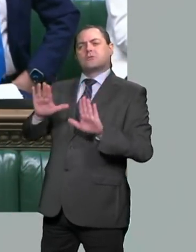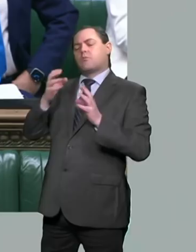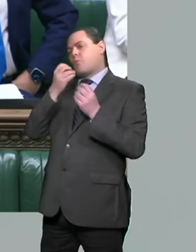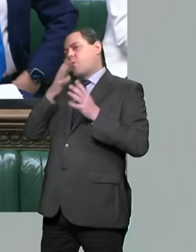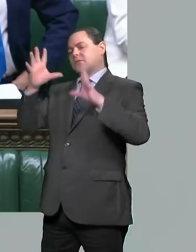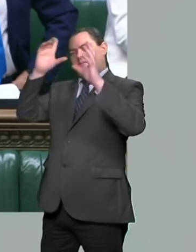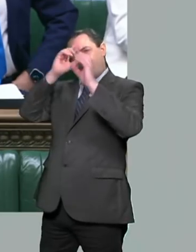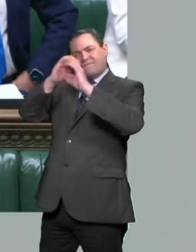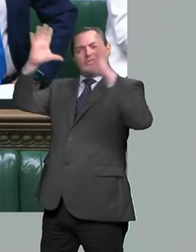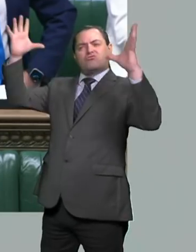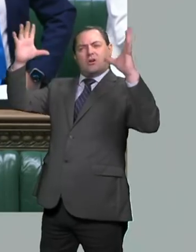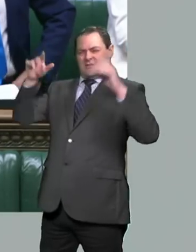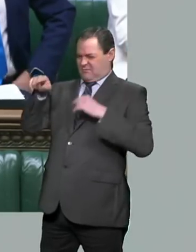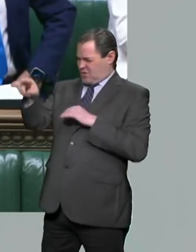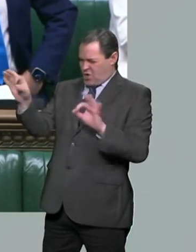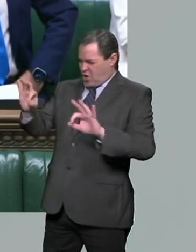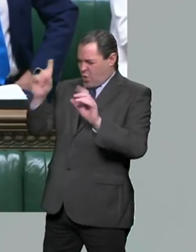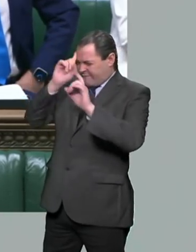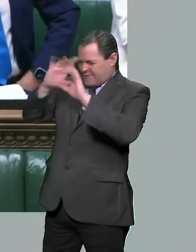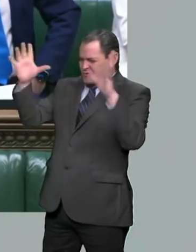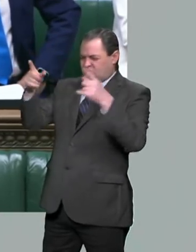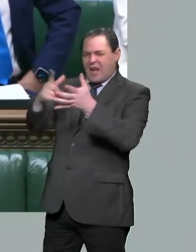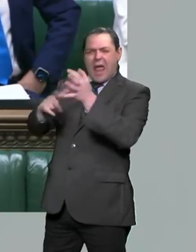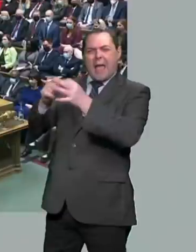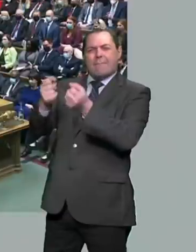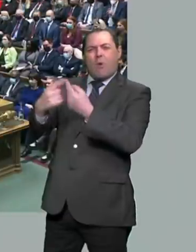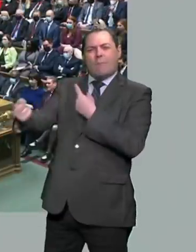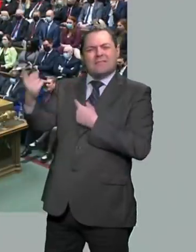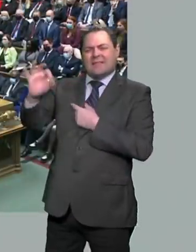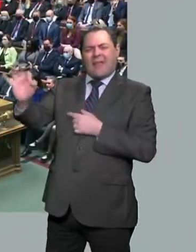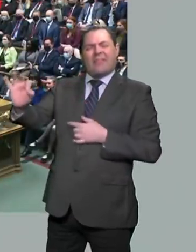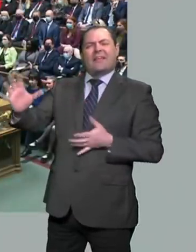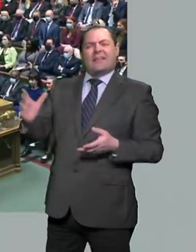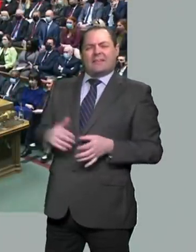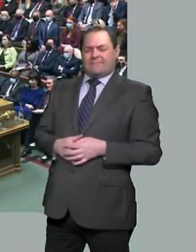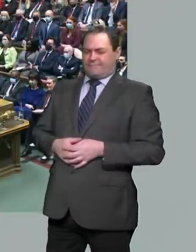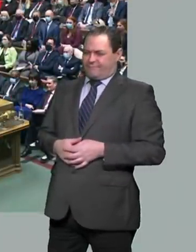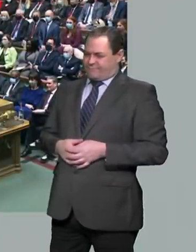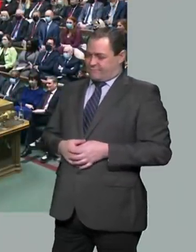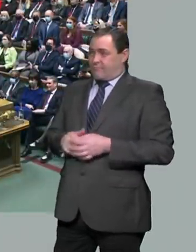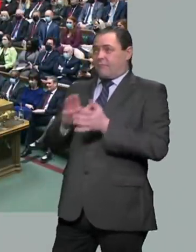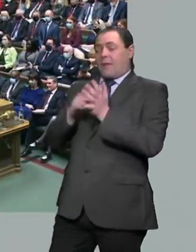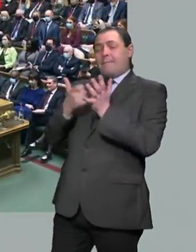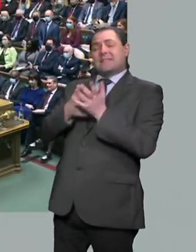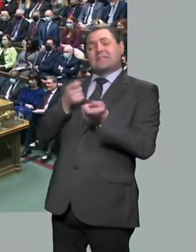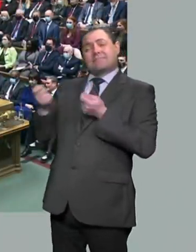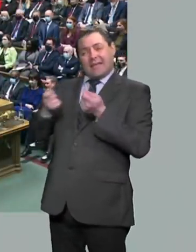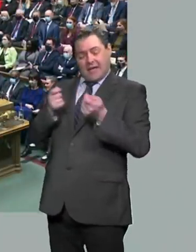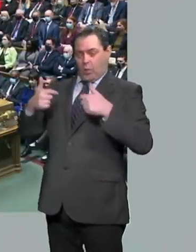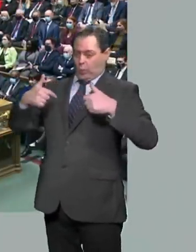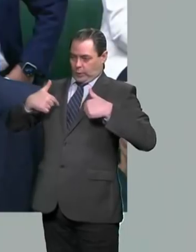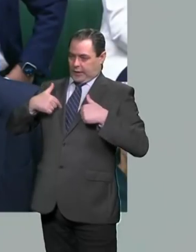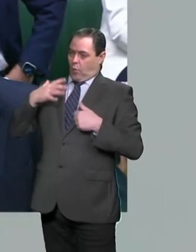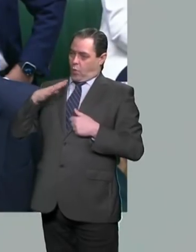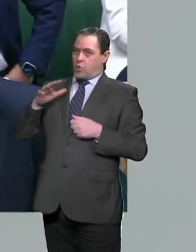for this country, Mr. Speaker. They have nothing of the kind to offer the people of this country. Mr. Speaker, while we are getting on with coming out